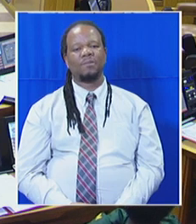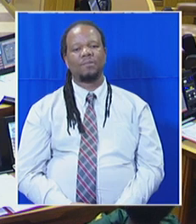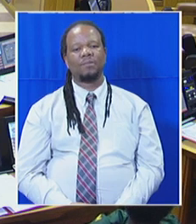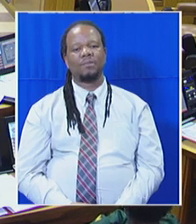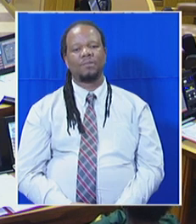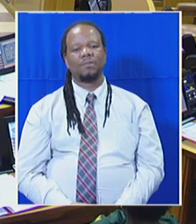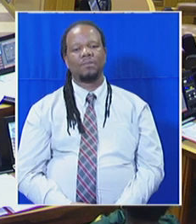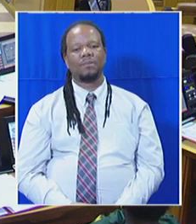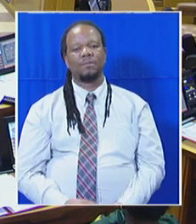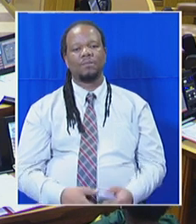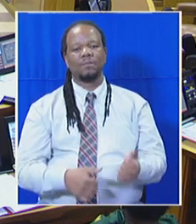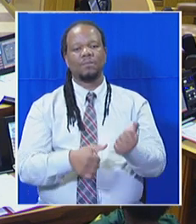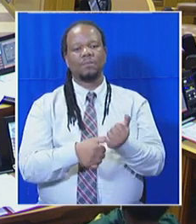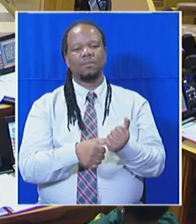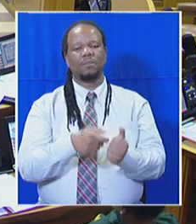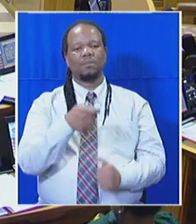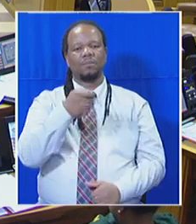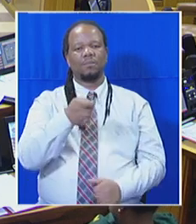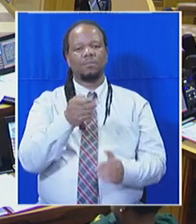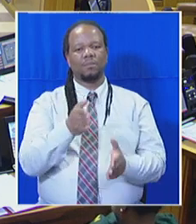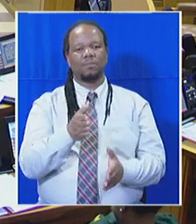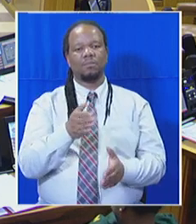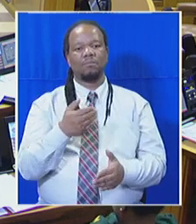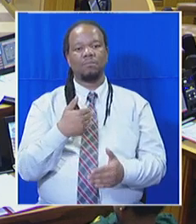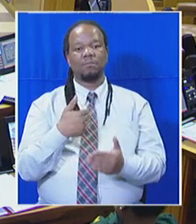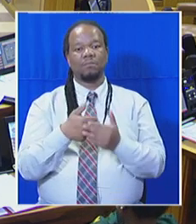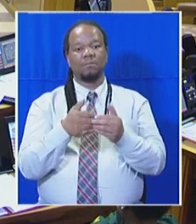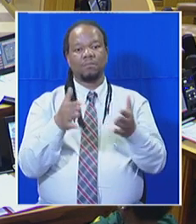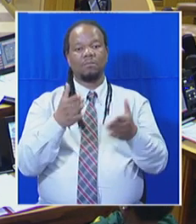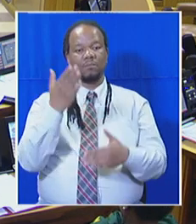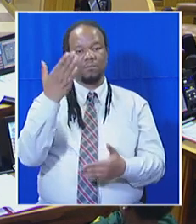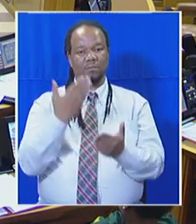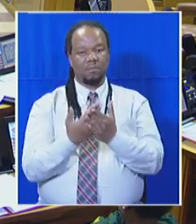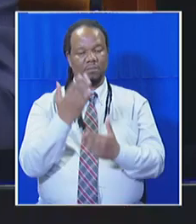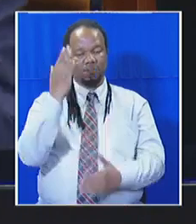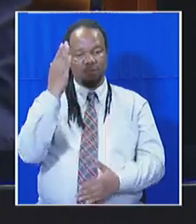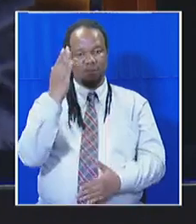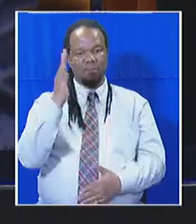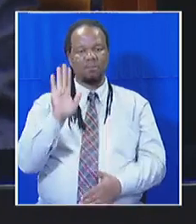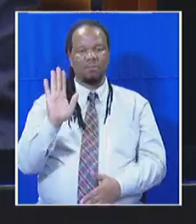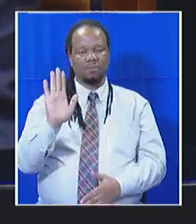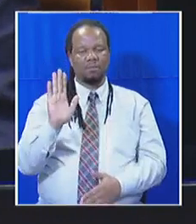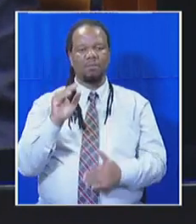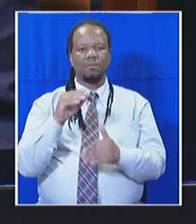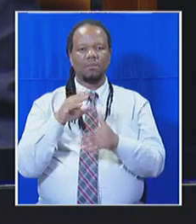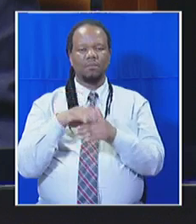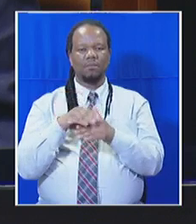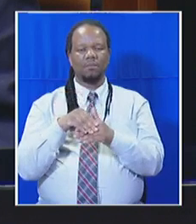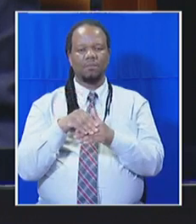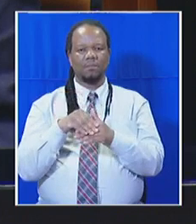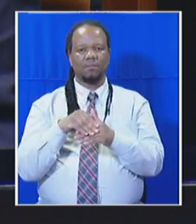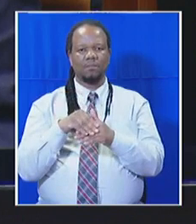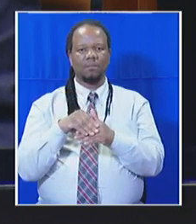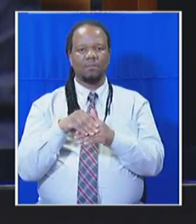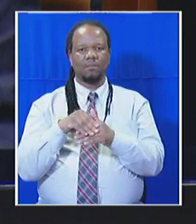Honorable Deputy Speaker, can I start? Honorable members, just hold on, honorable member. The